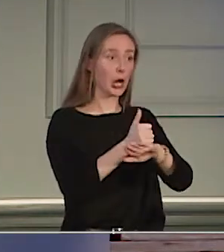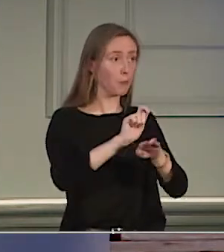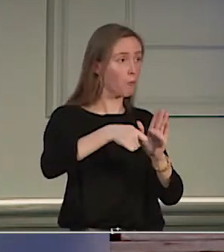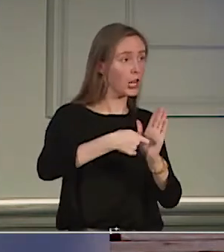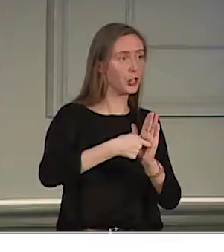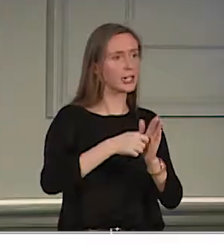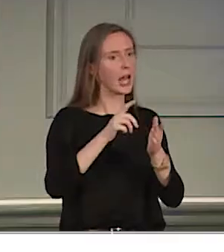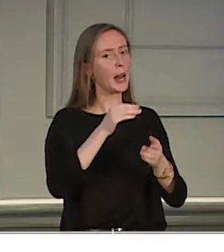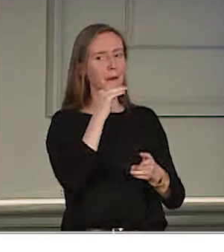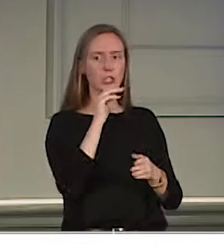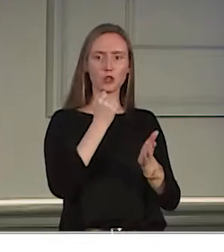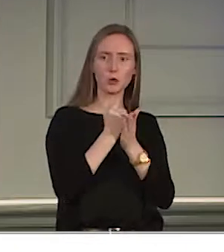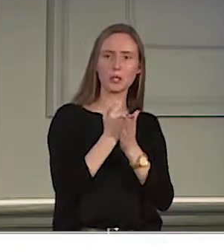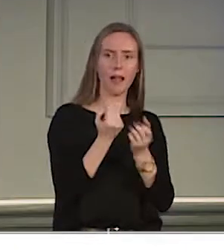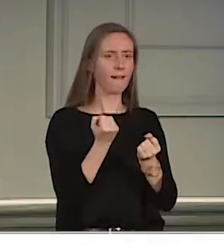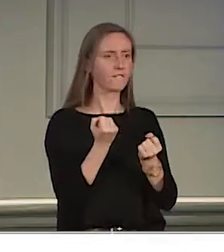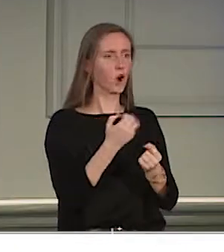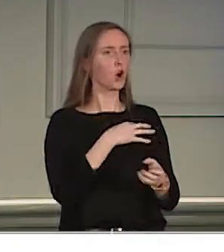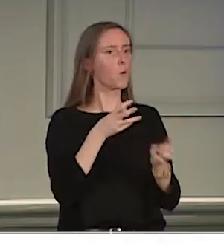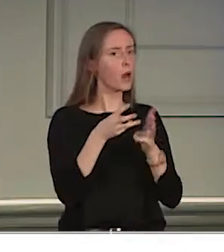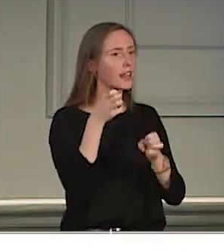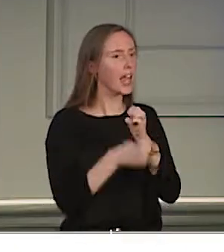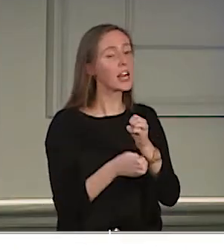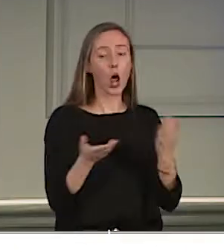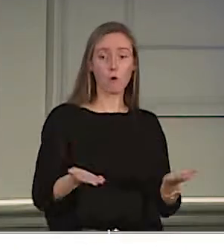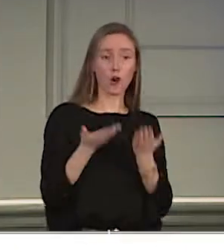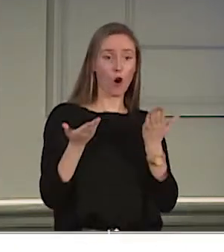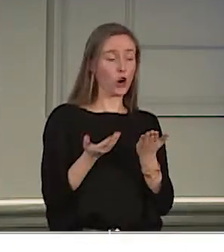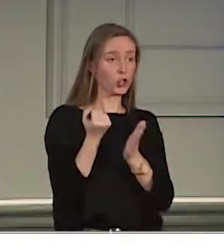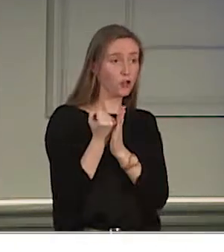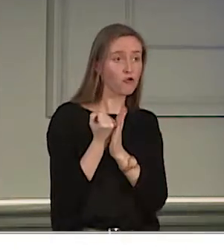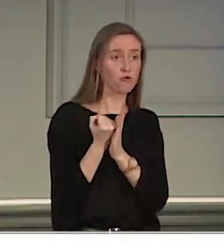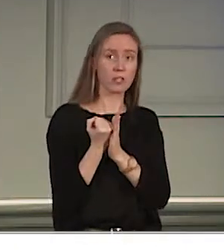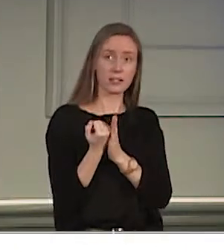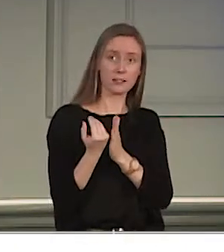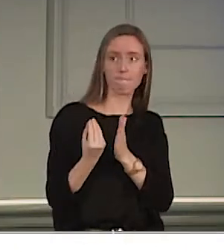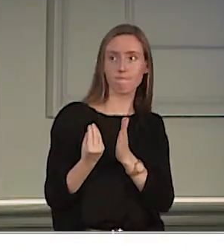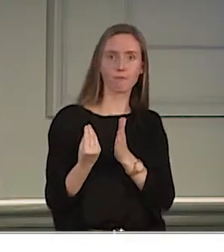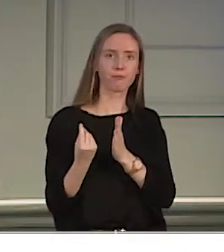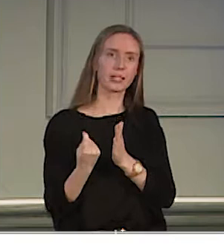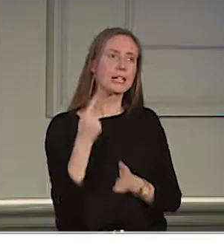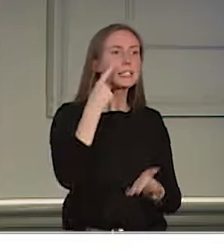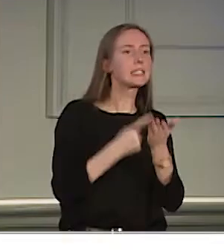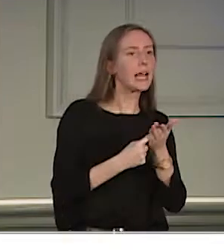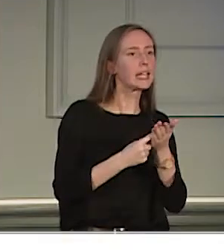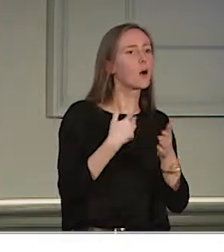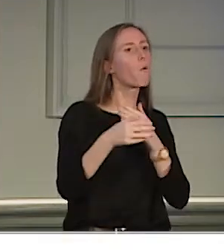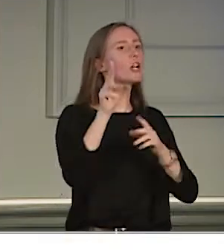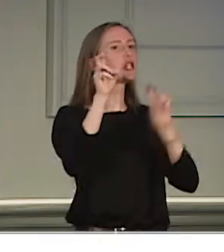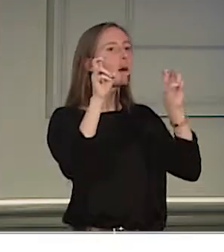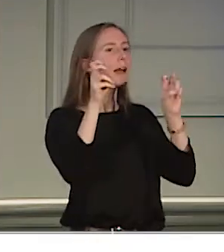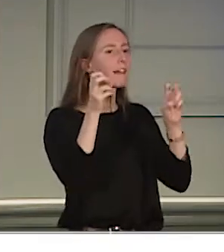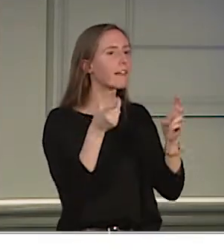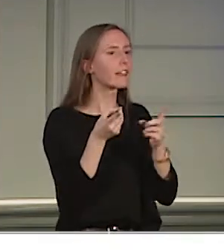end. But also, we encourage as much as possible student input on the choice of topic. So in some cases, this would be where a number of research